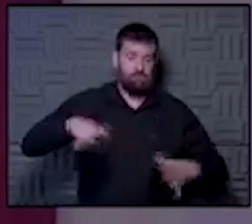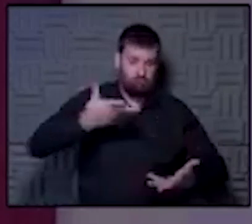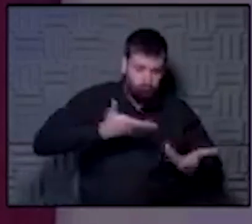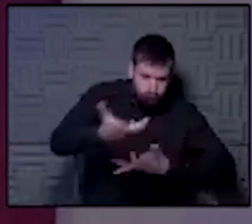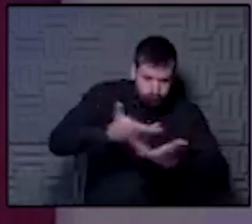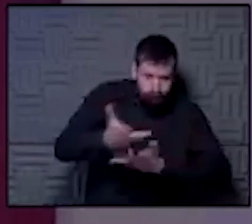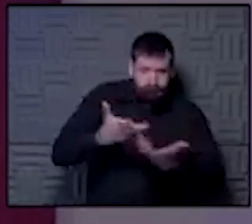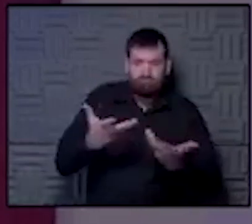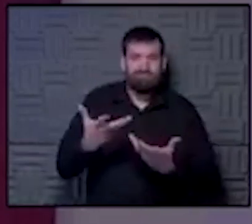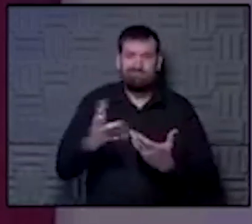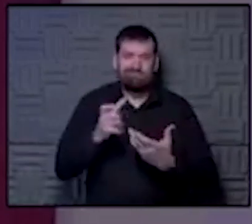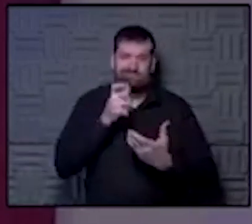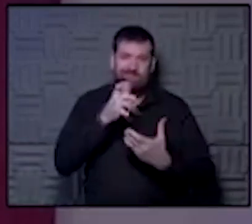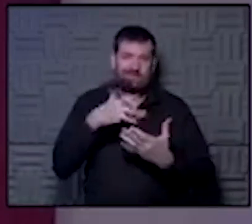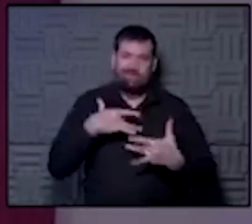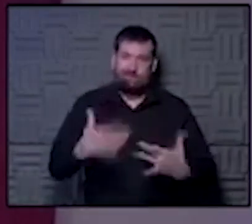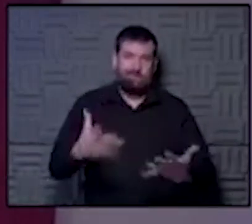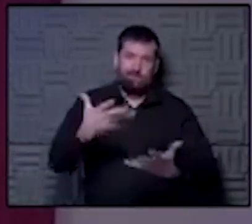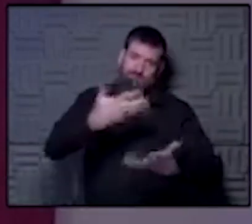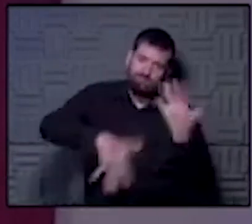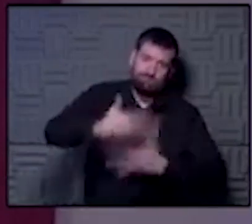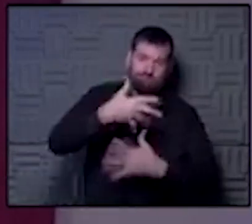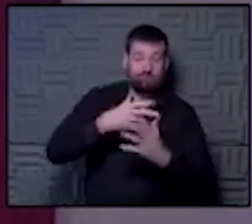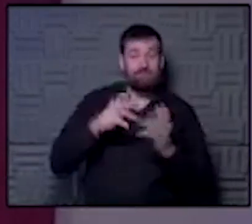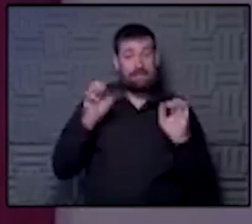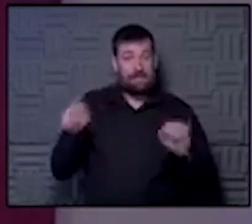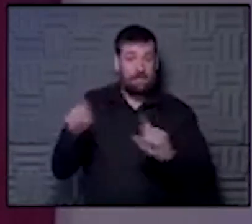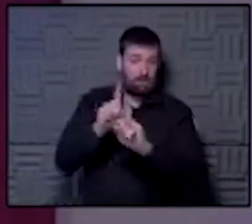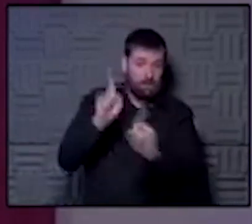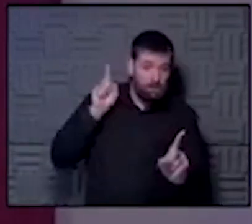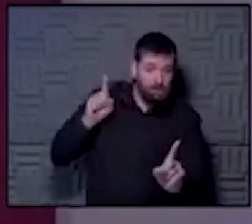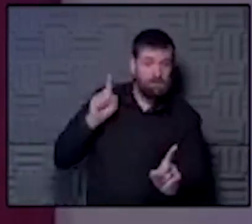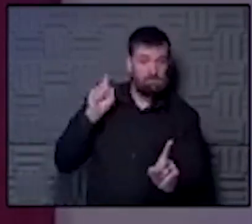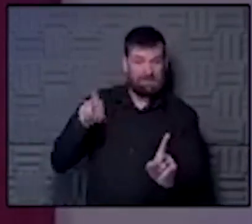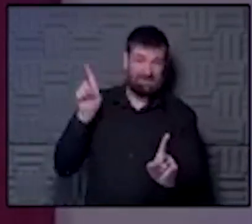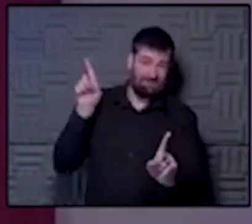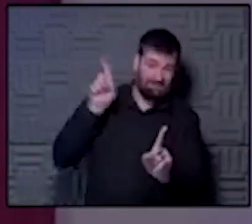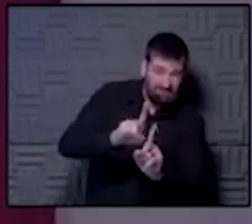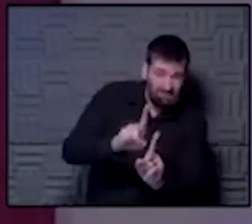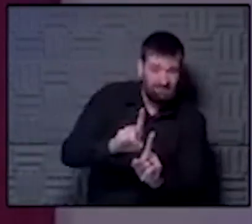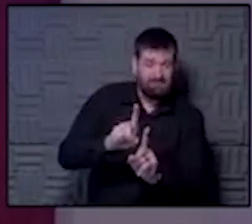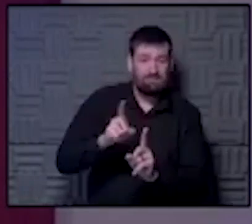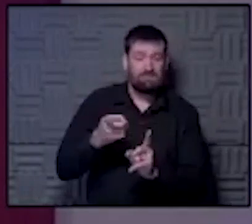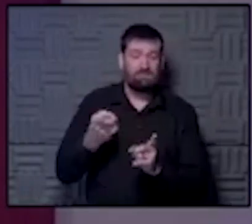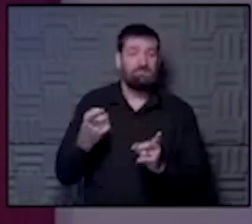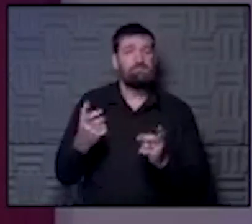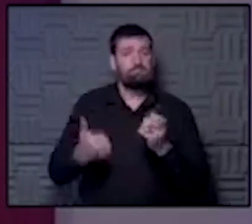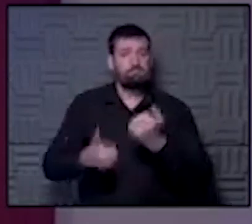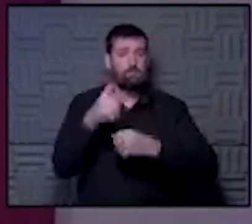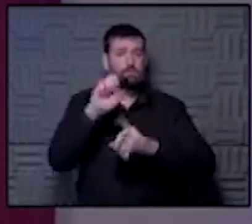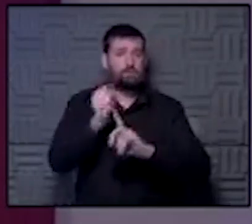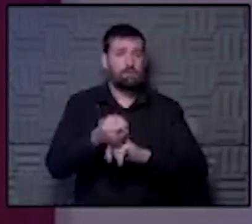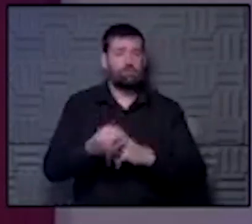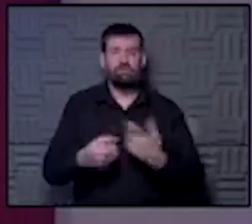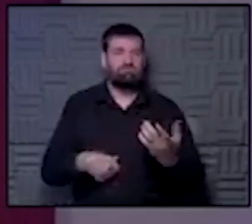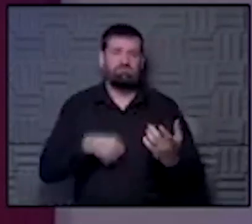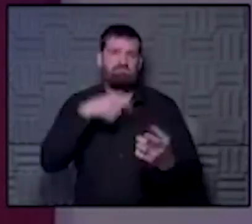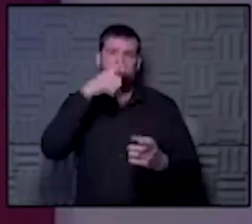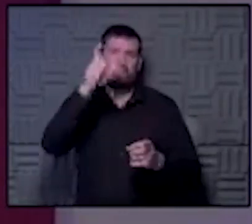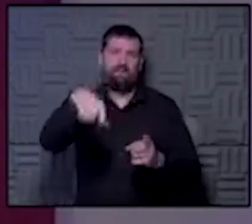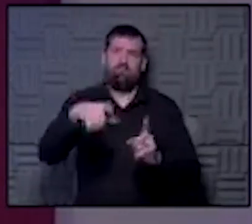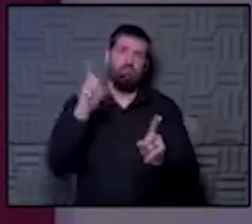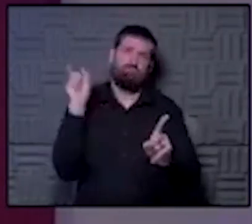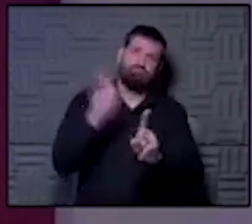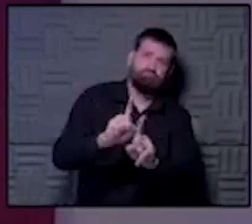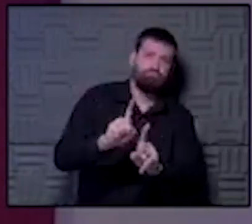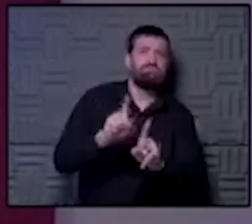are obviously not inside your normal bubble, but can you maintain your distance? Do you have to be within 6 feet of them? And in most situations, I would guess you don't have to be that close